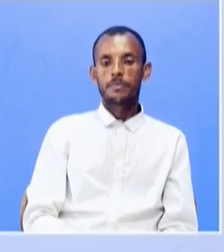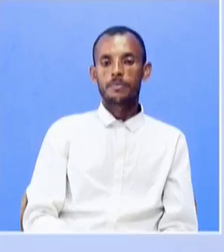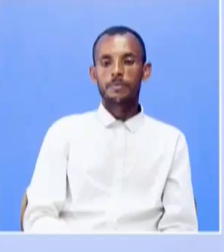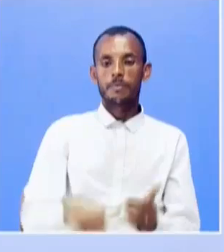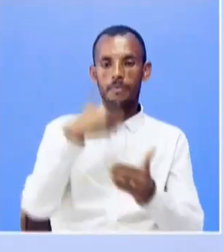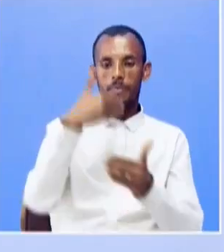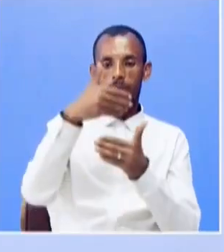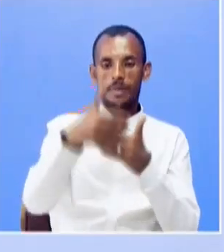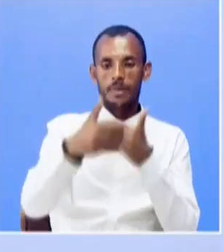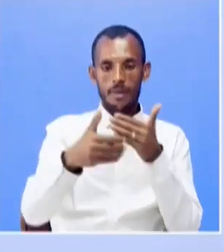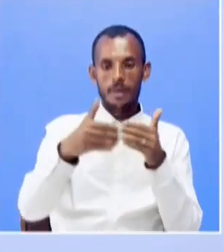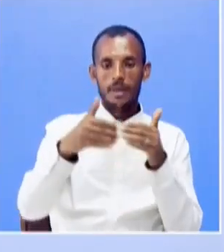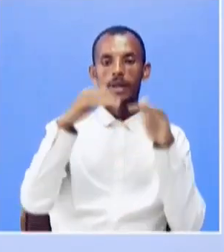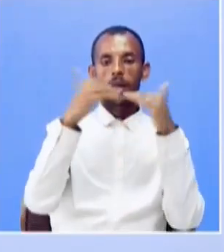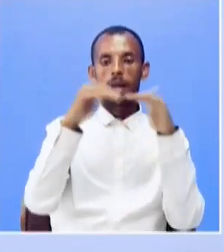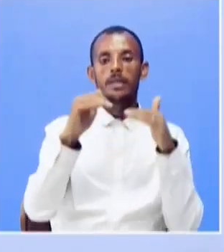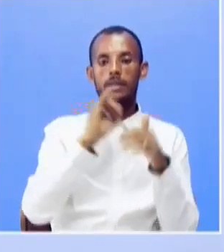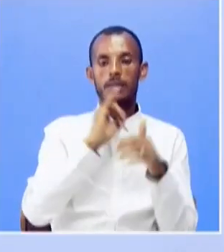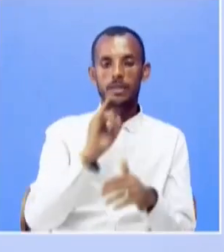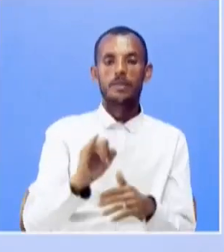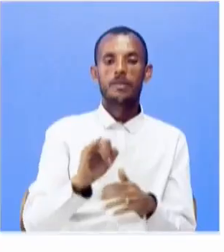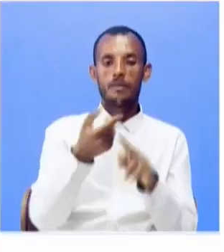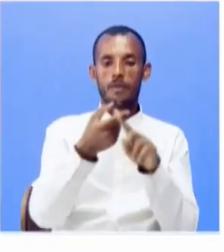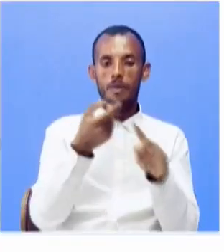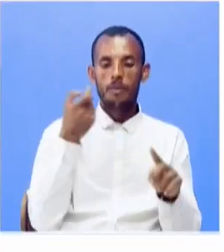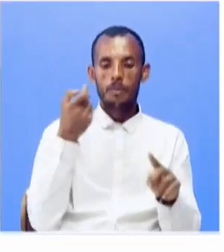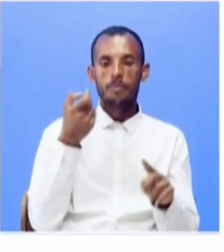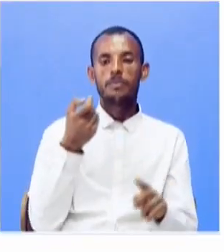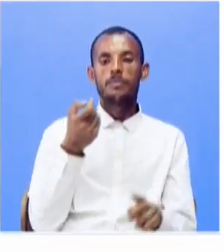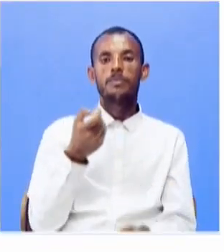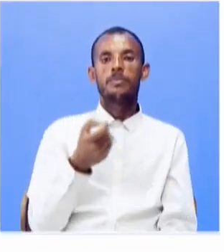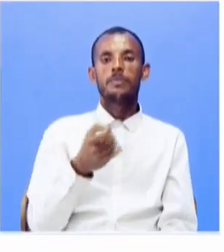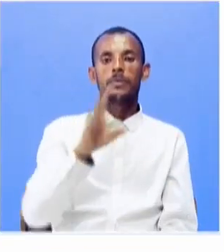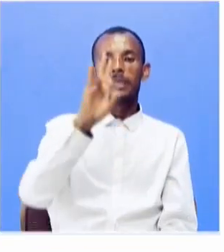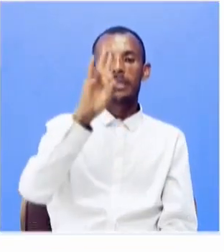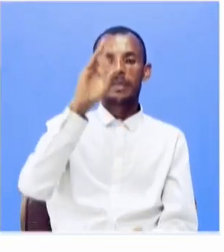The next range from